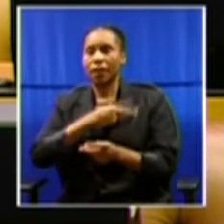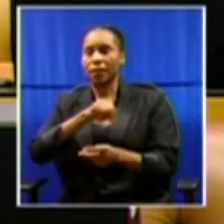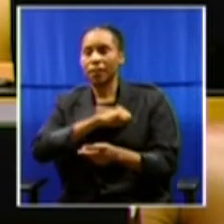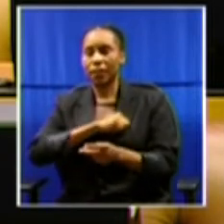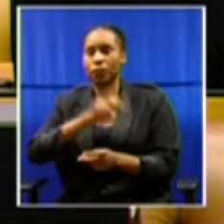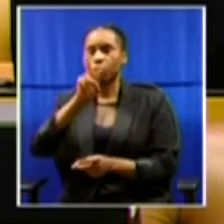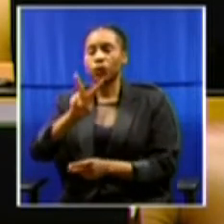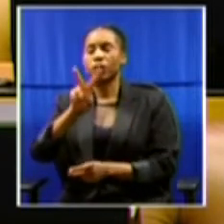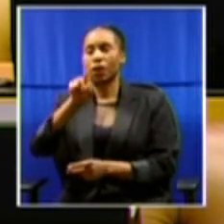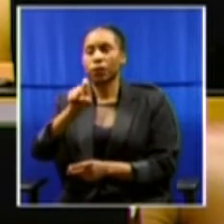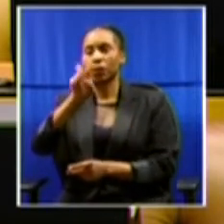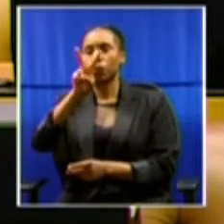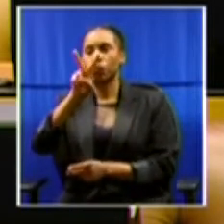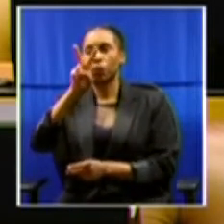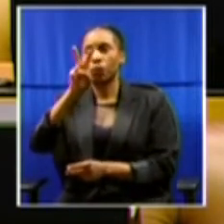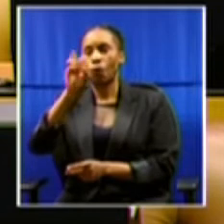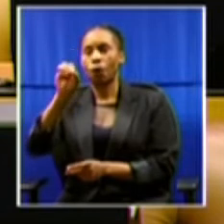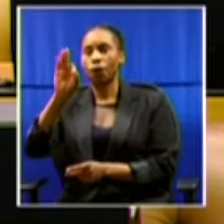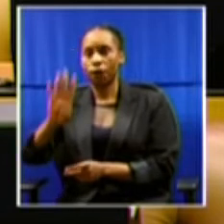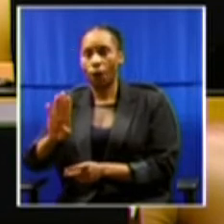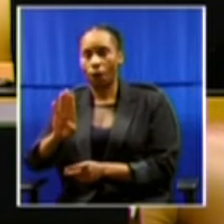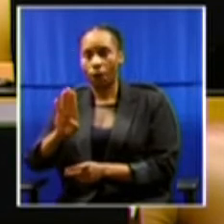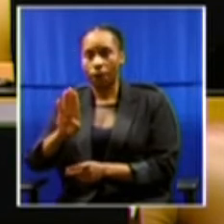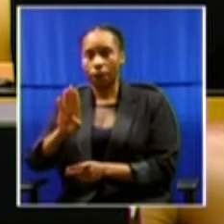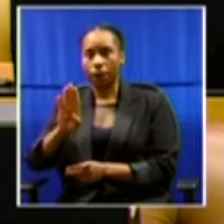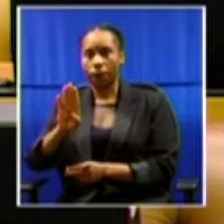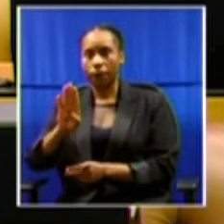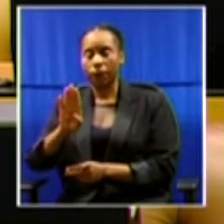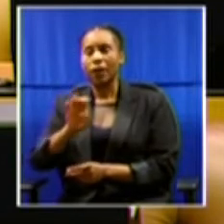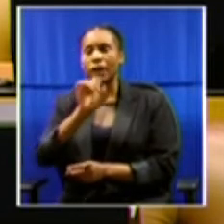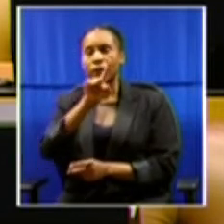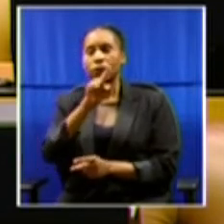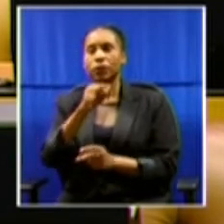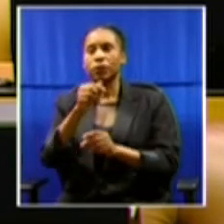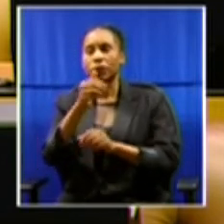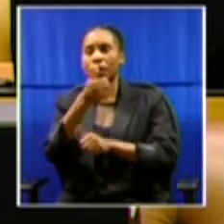3,204. And then those that are supposed to be dealt with the head office is